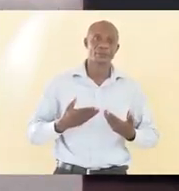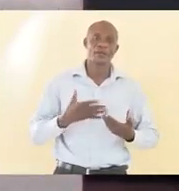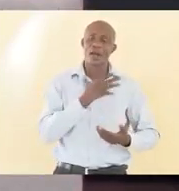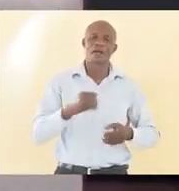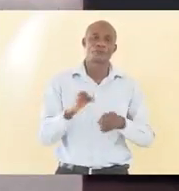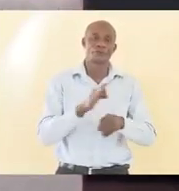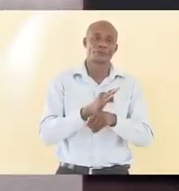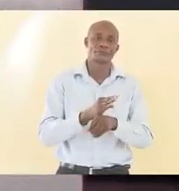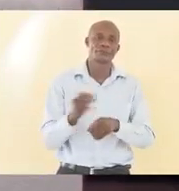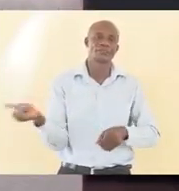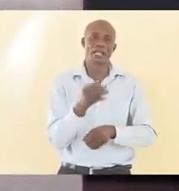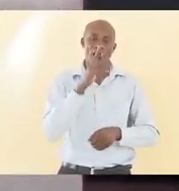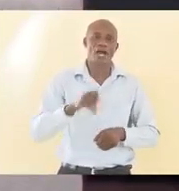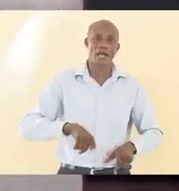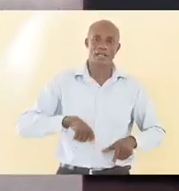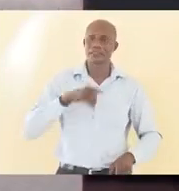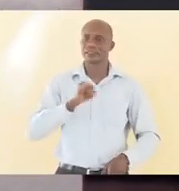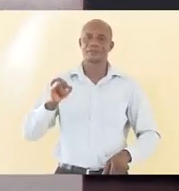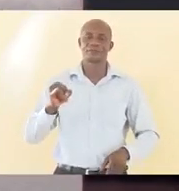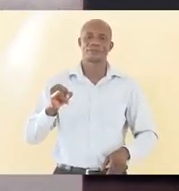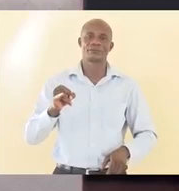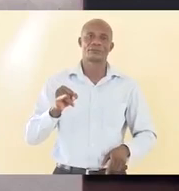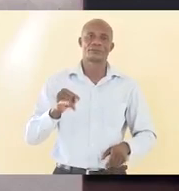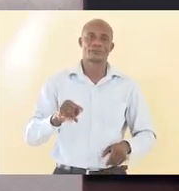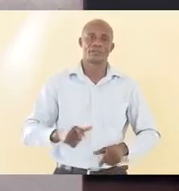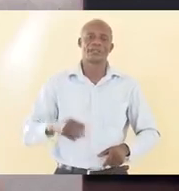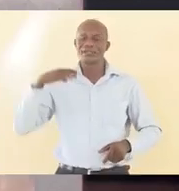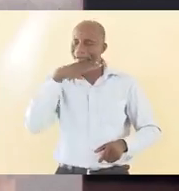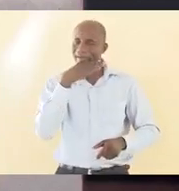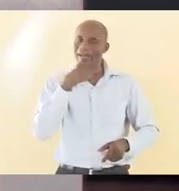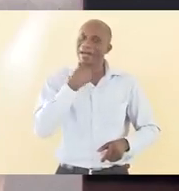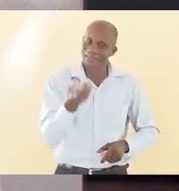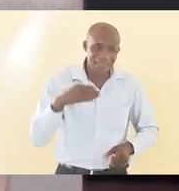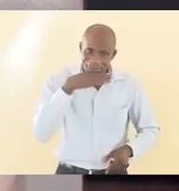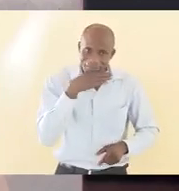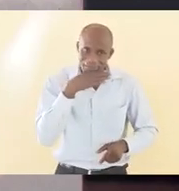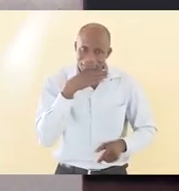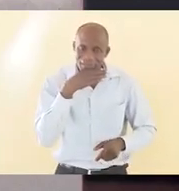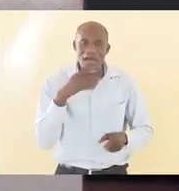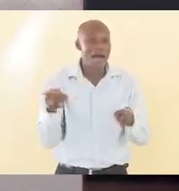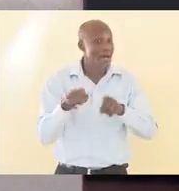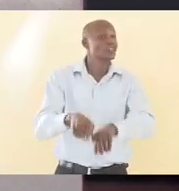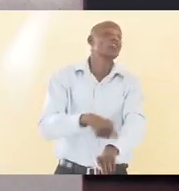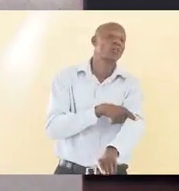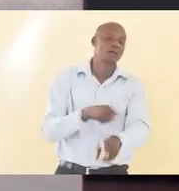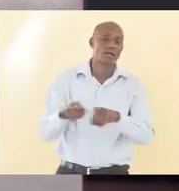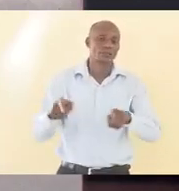is that many people are living a lie and many people tell lies. And that as long as we are not living the